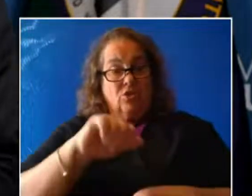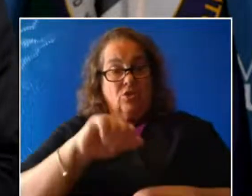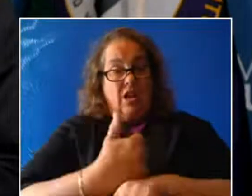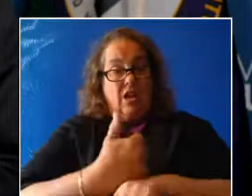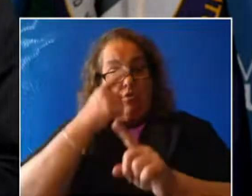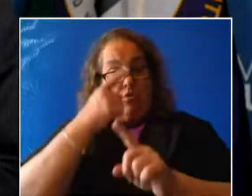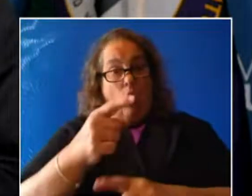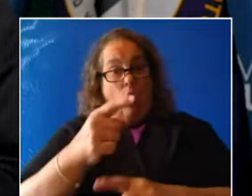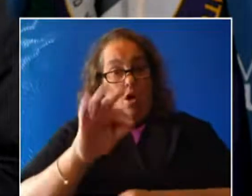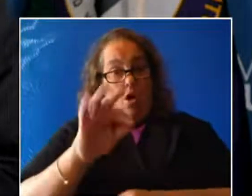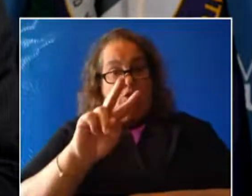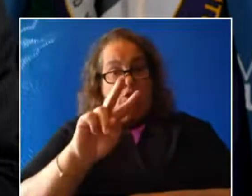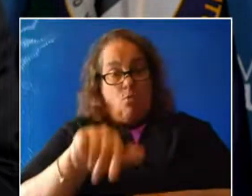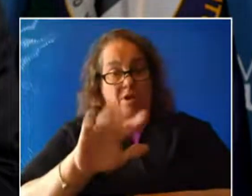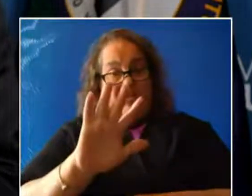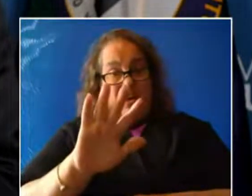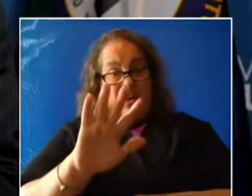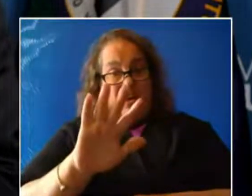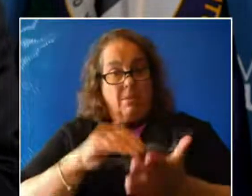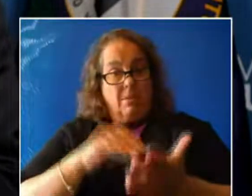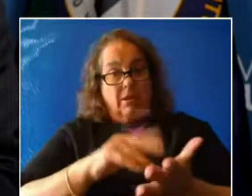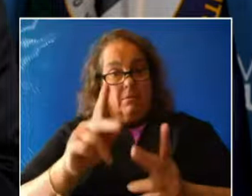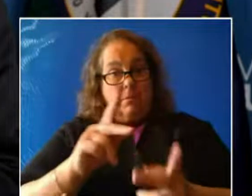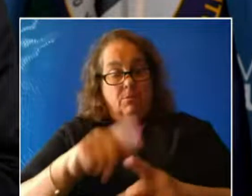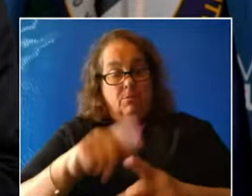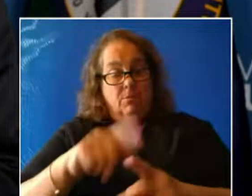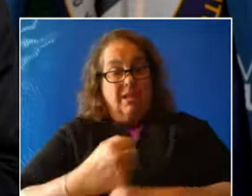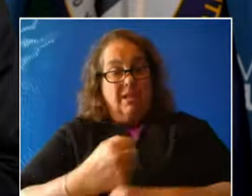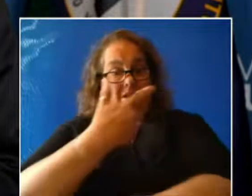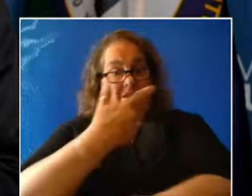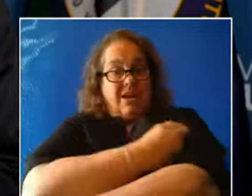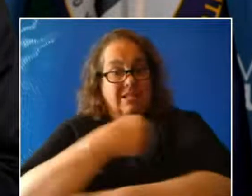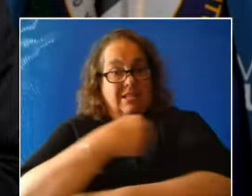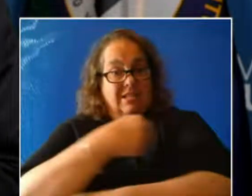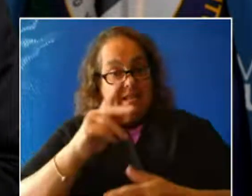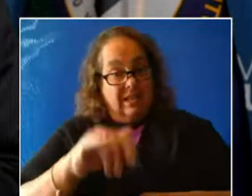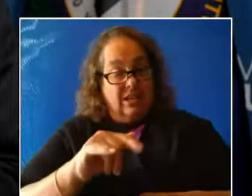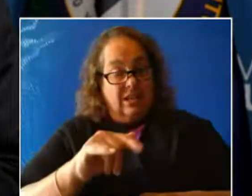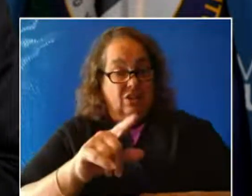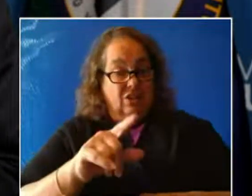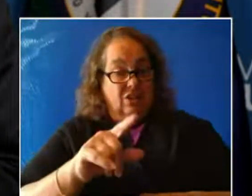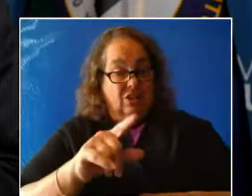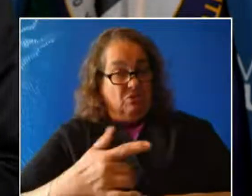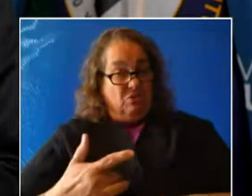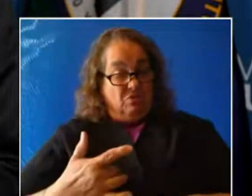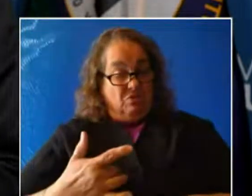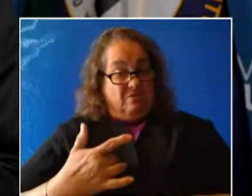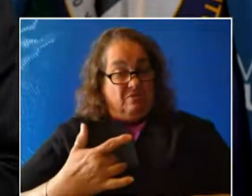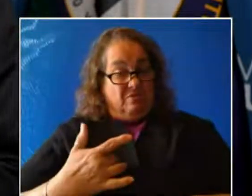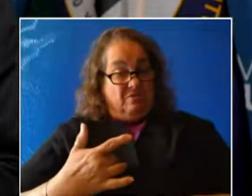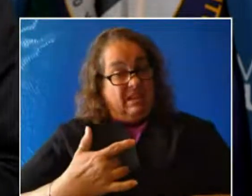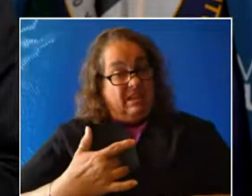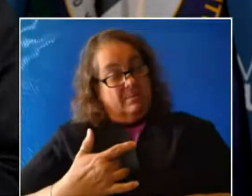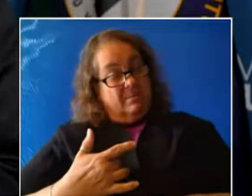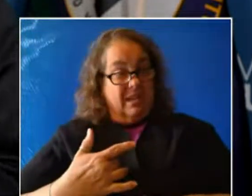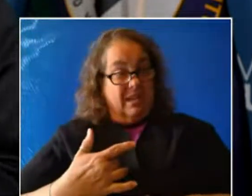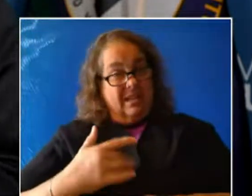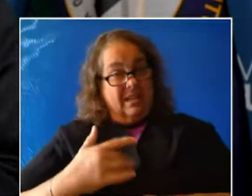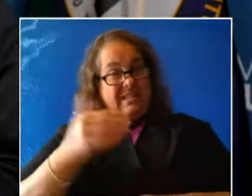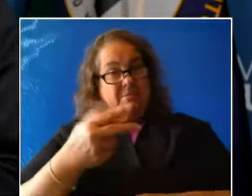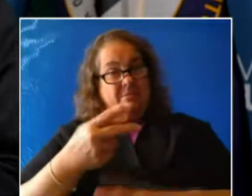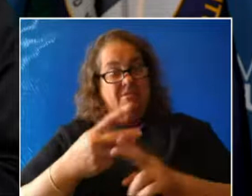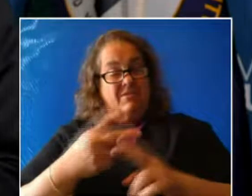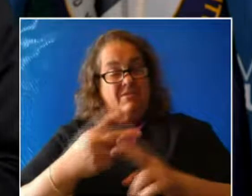to be vaccinated in Kentucky. Realistically speaking, it seems a little eager to be hopeful